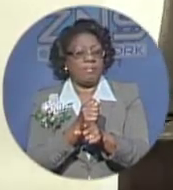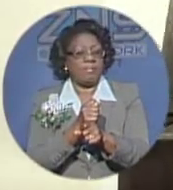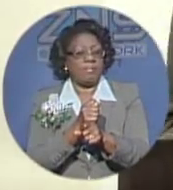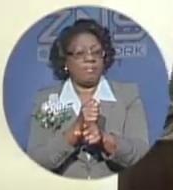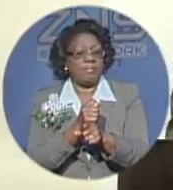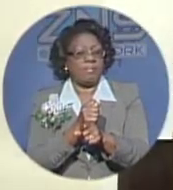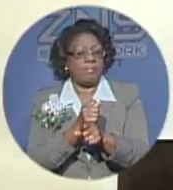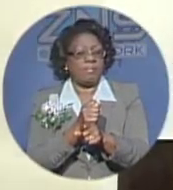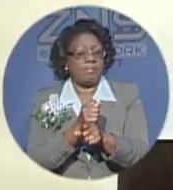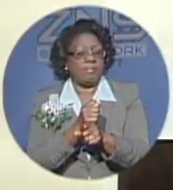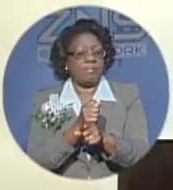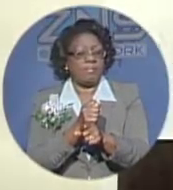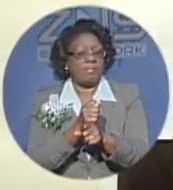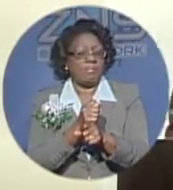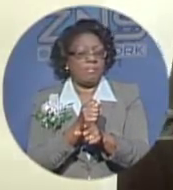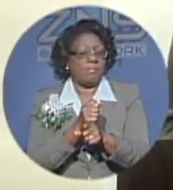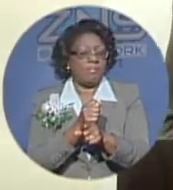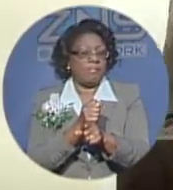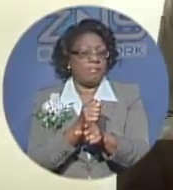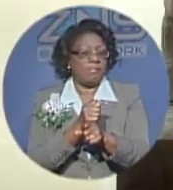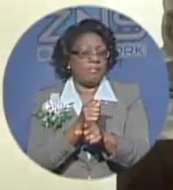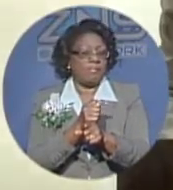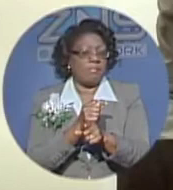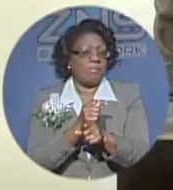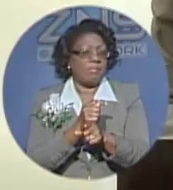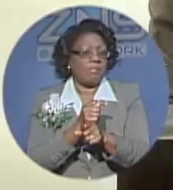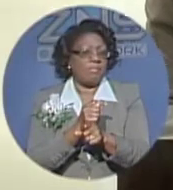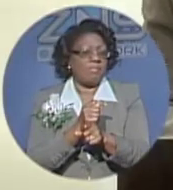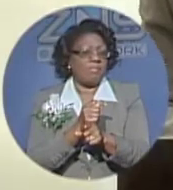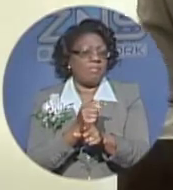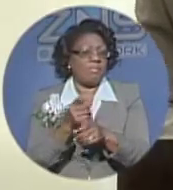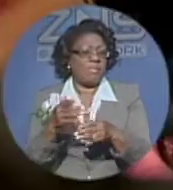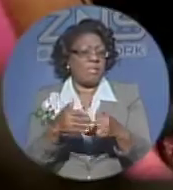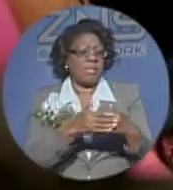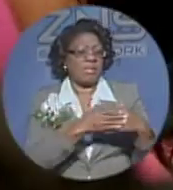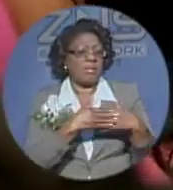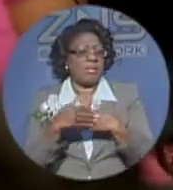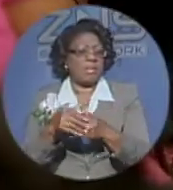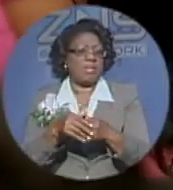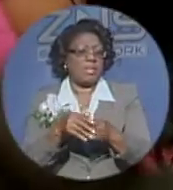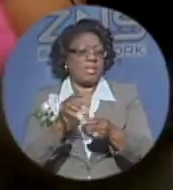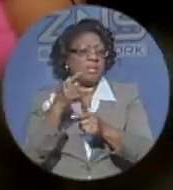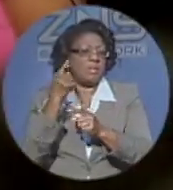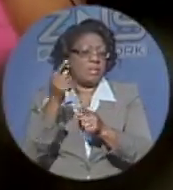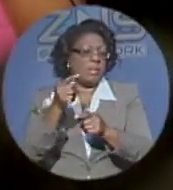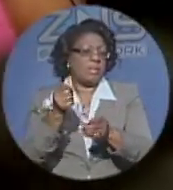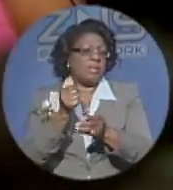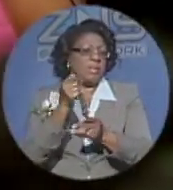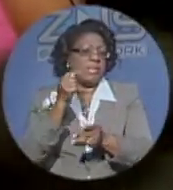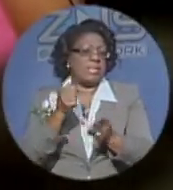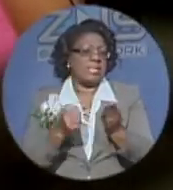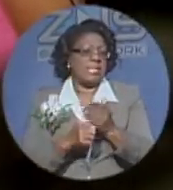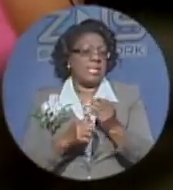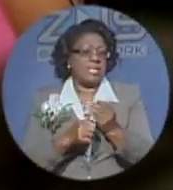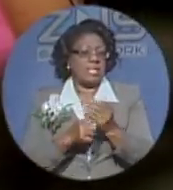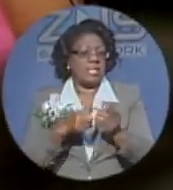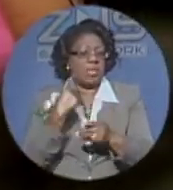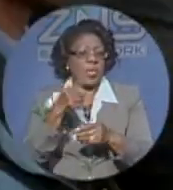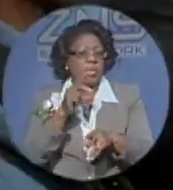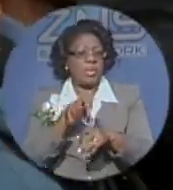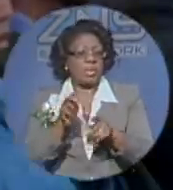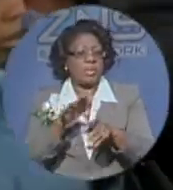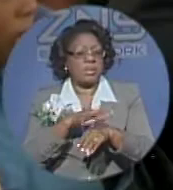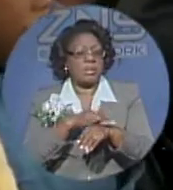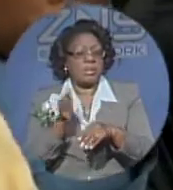responding to an anxious caller to the community, or a rehabilitation technician who must